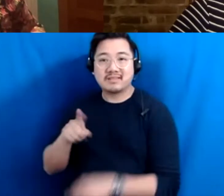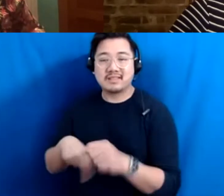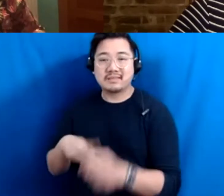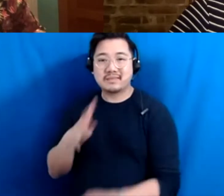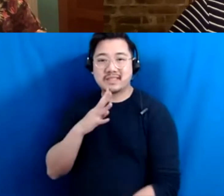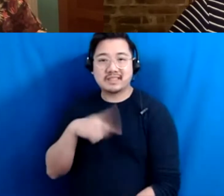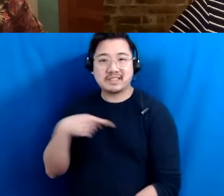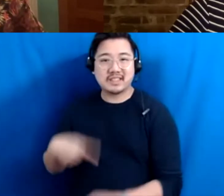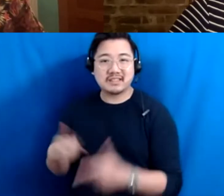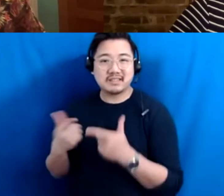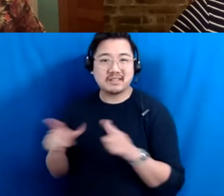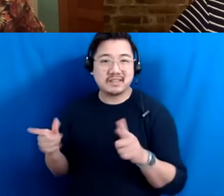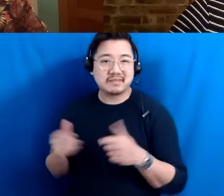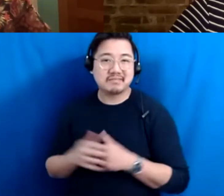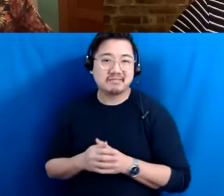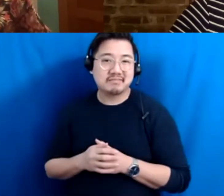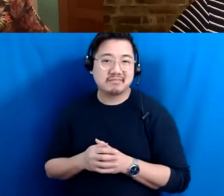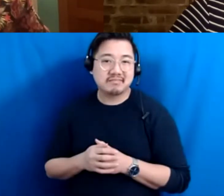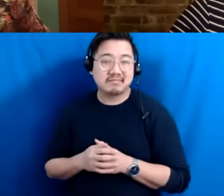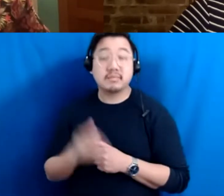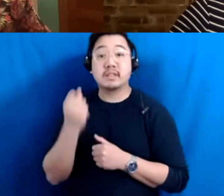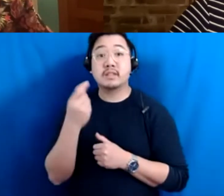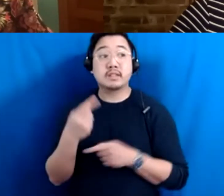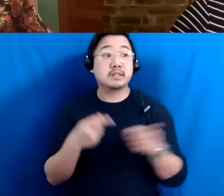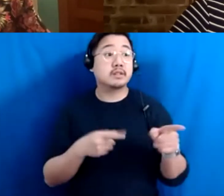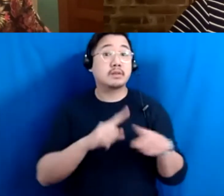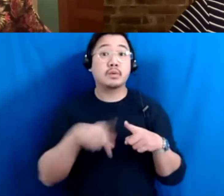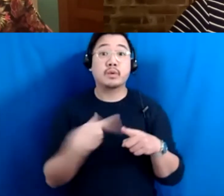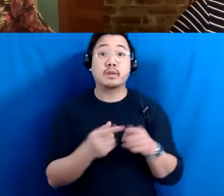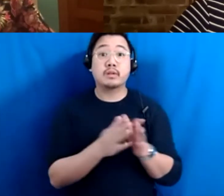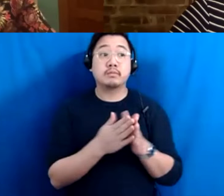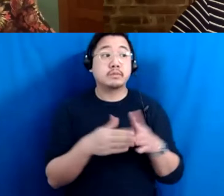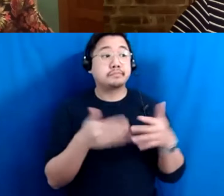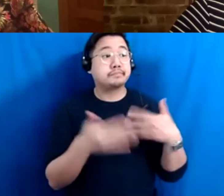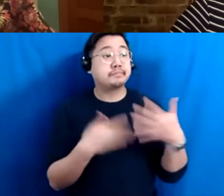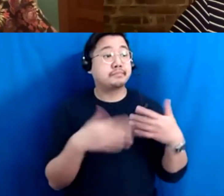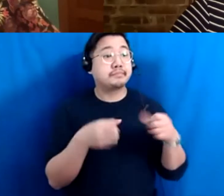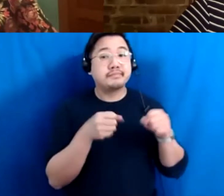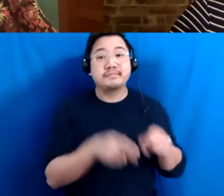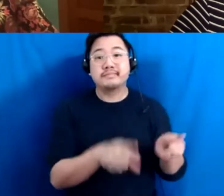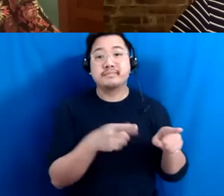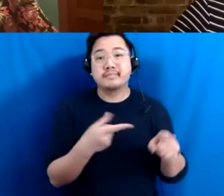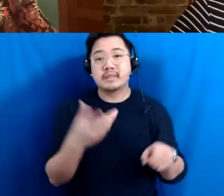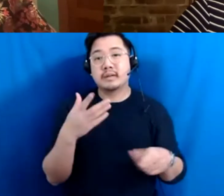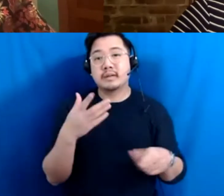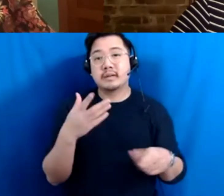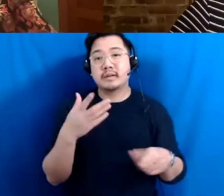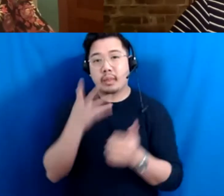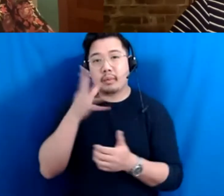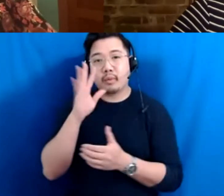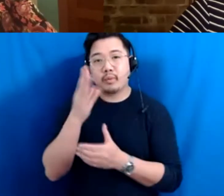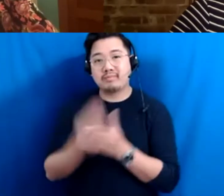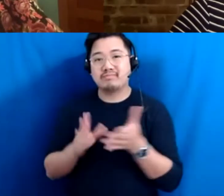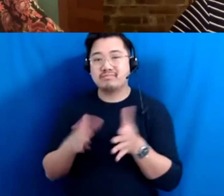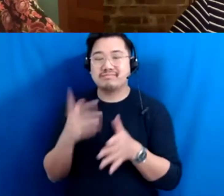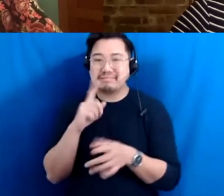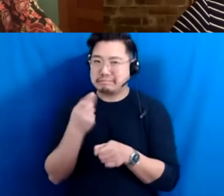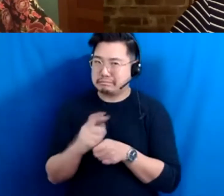characters, because both of the parents pass away during the course of the novel, I'm gonna give that spoiler, but one of